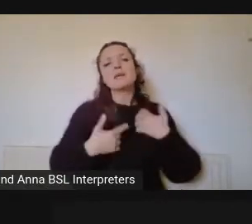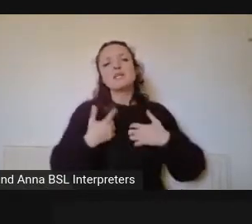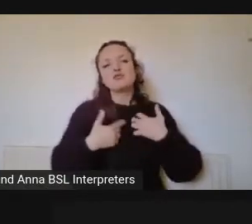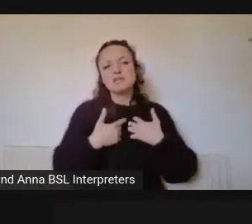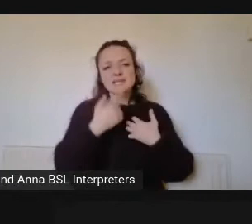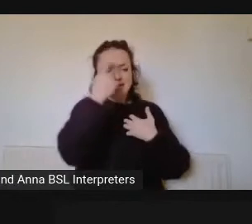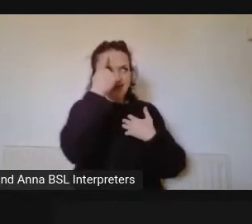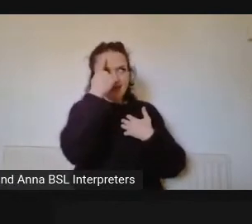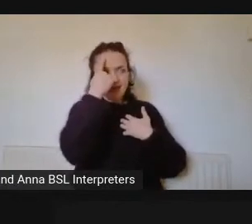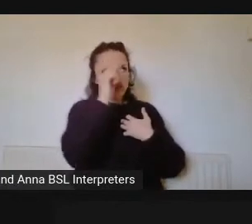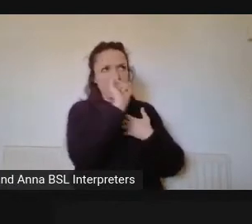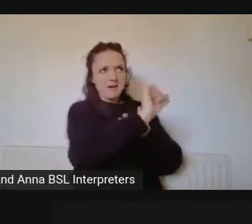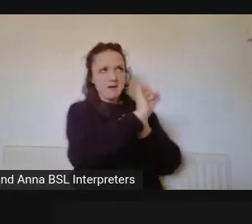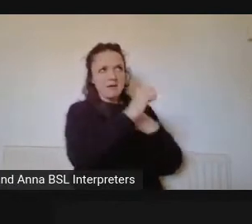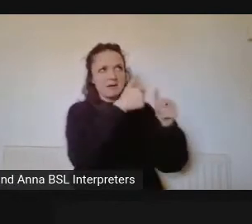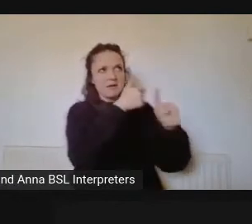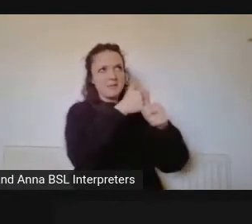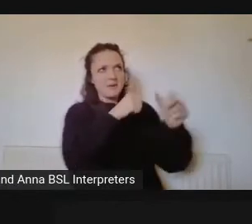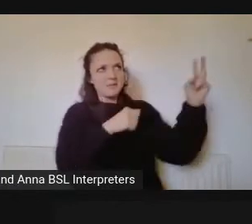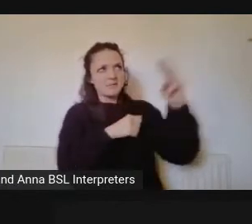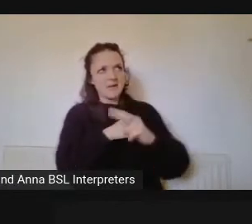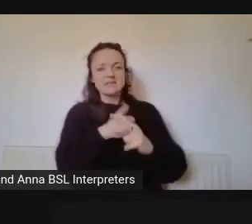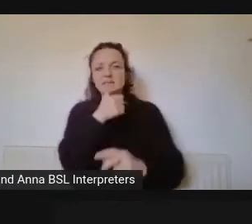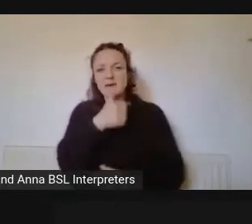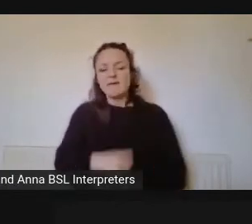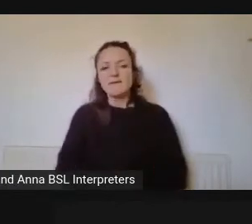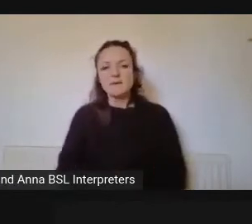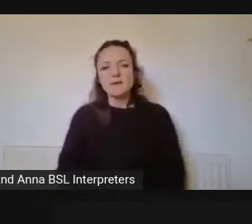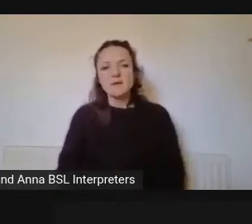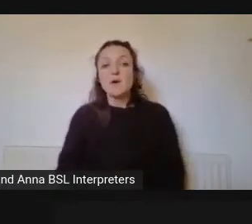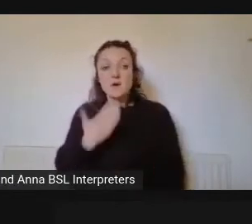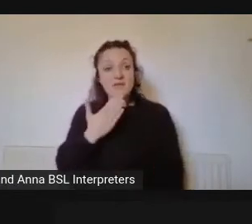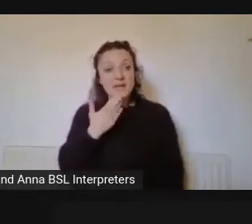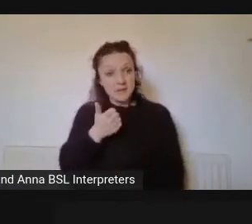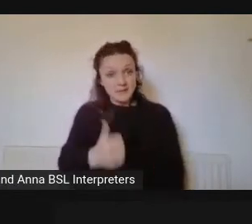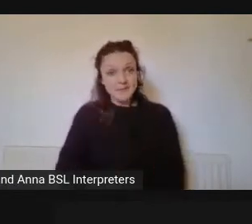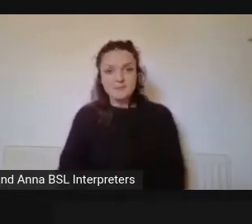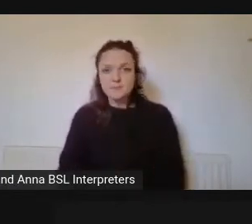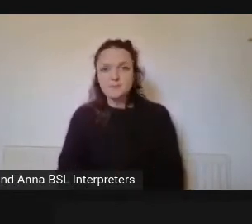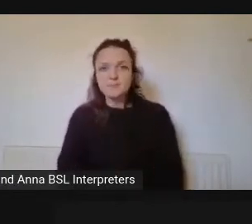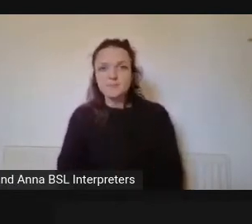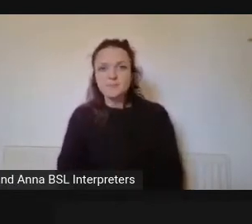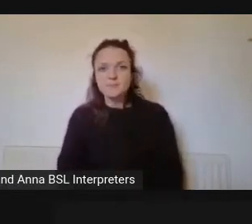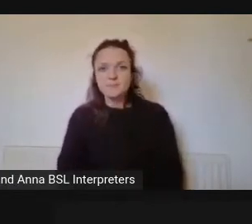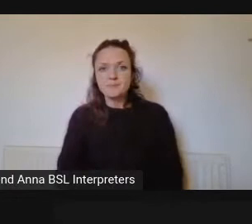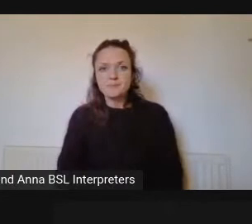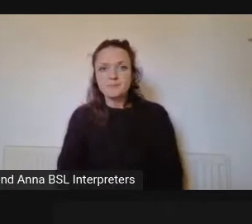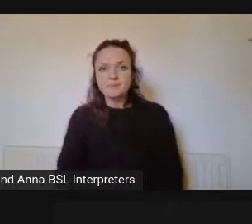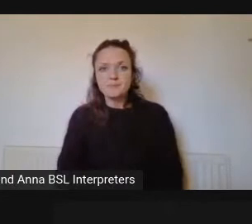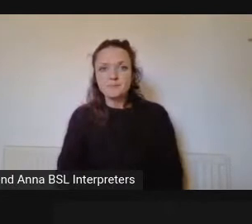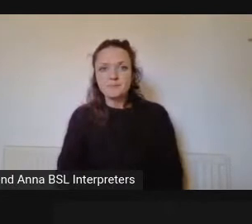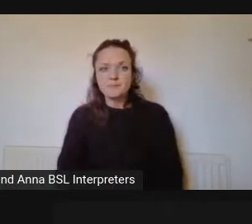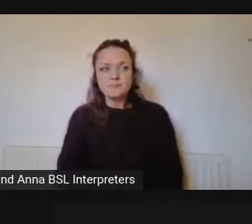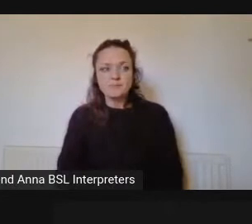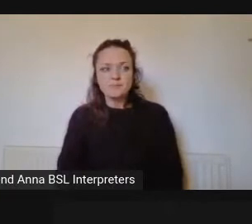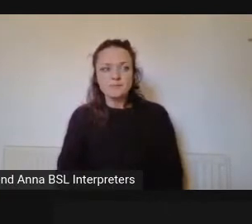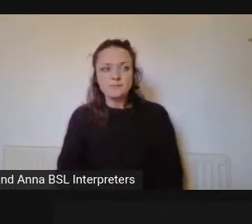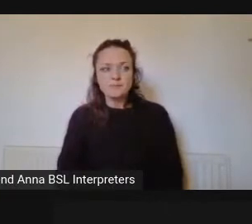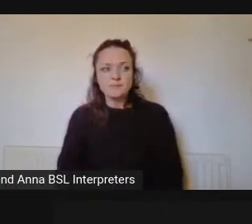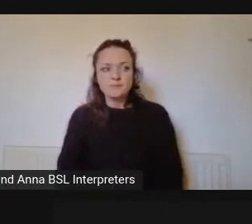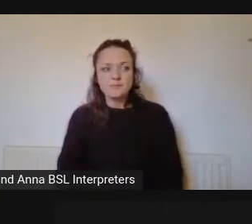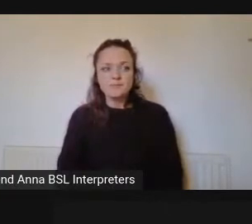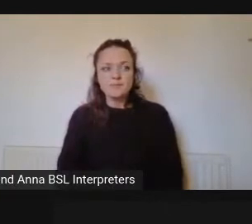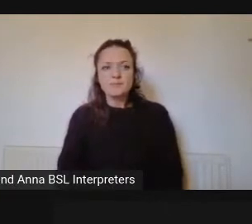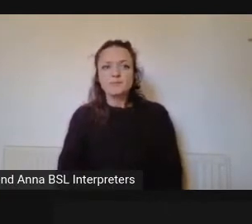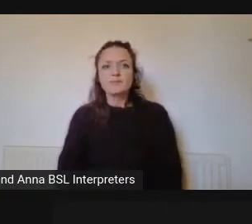thought about that. No, thank you. Thank you very much. You all have addressed in providing a sort of a you